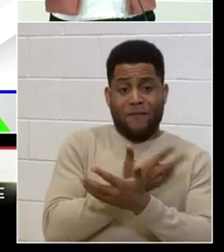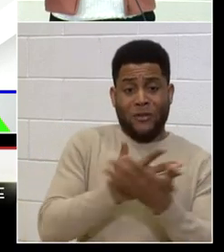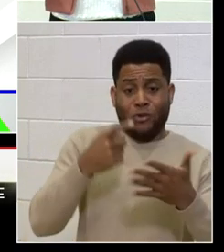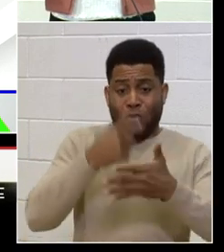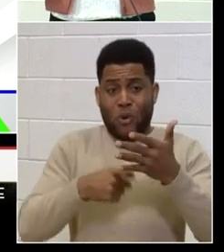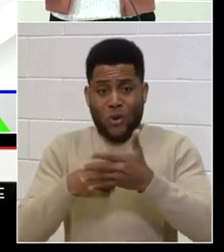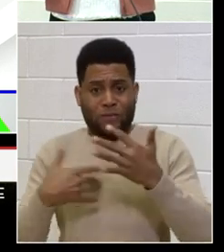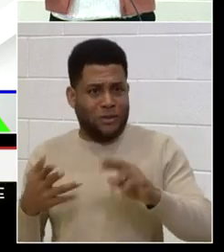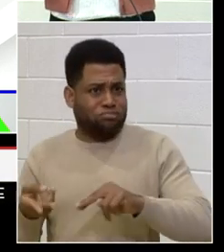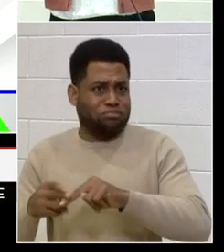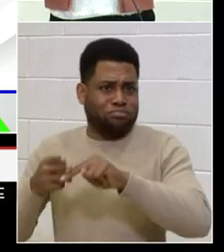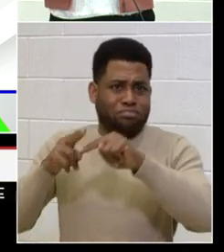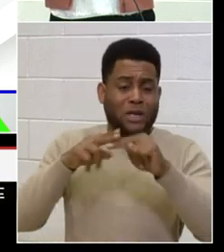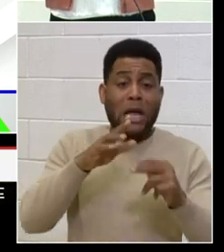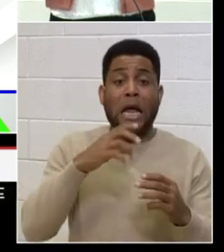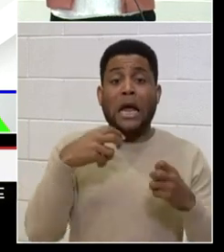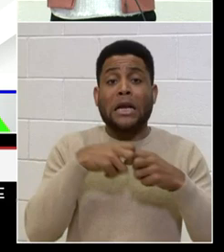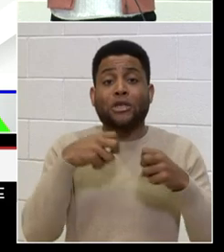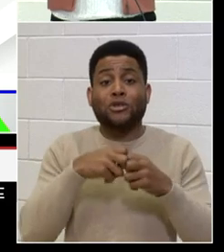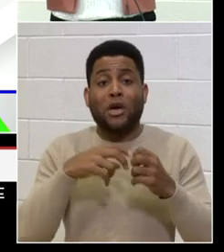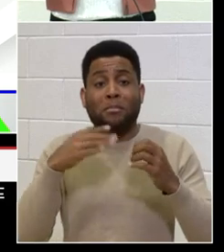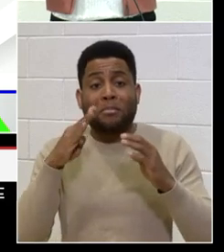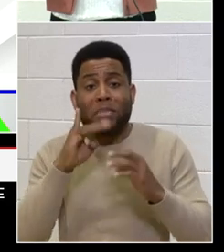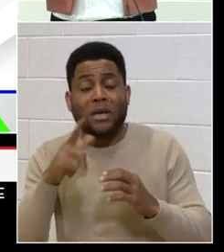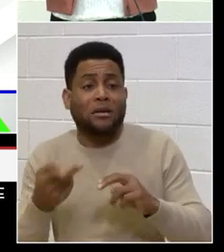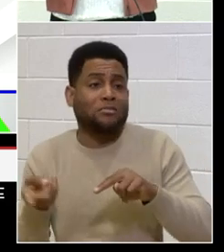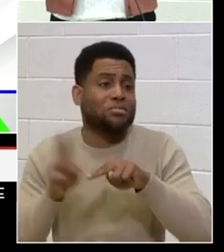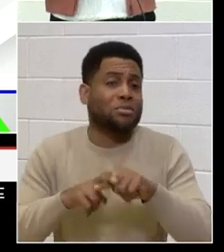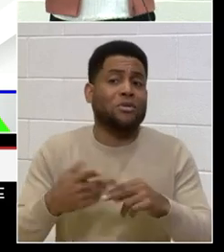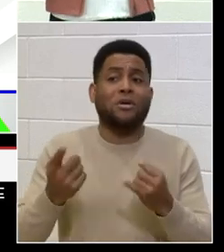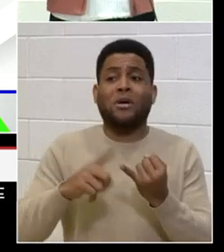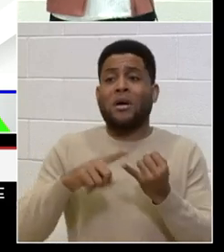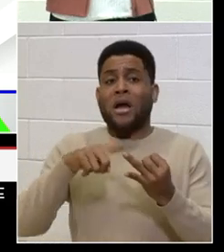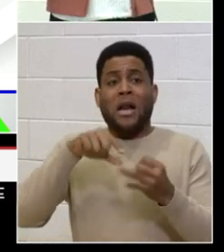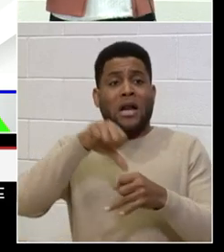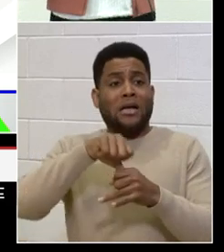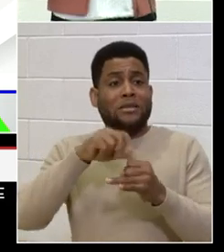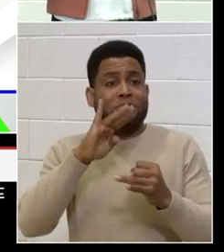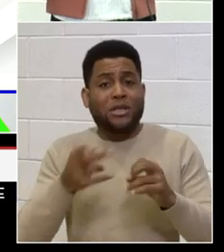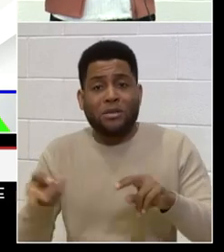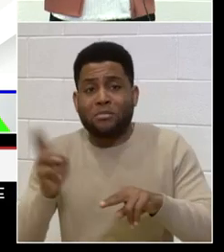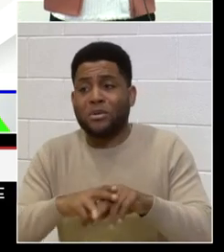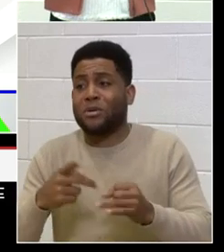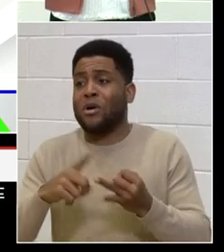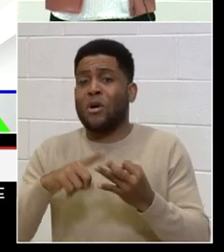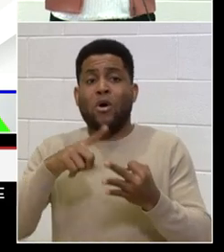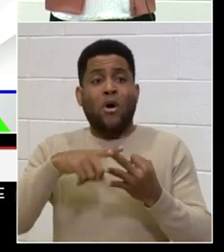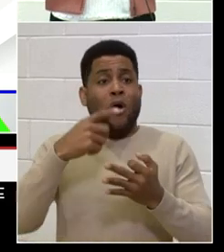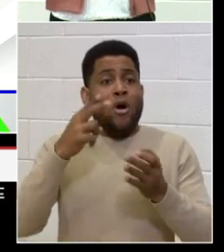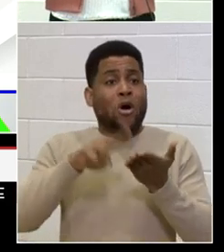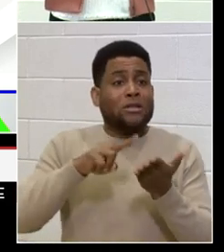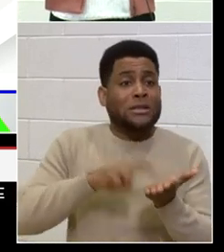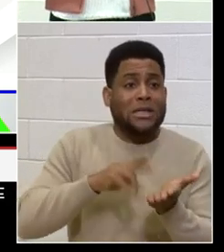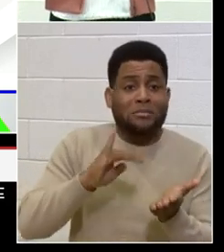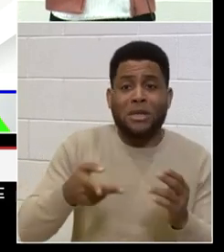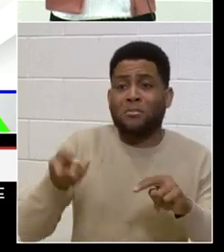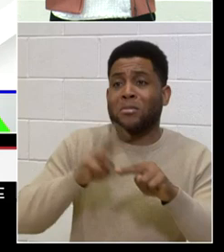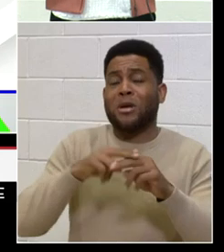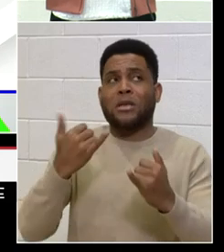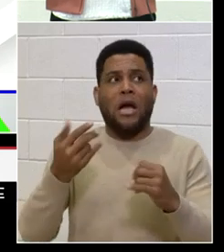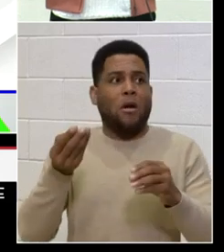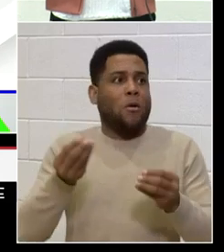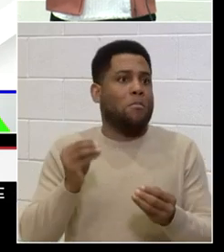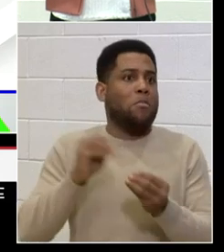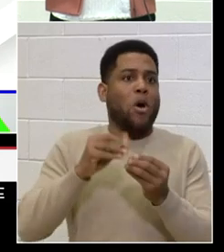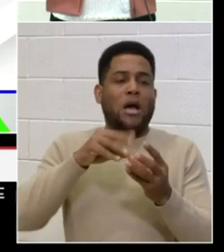fuel prices are higher, our contracts are higher, everything costs a little bit more. So we are going to have to make